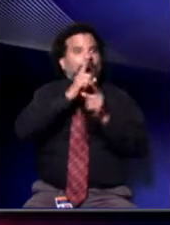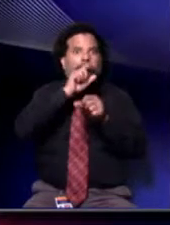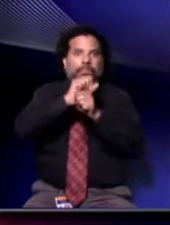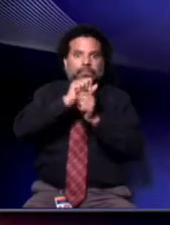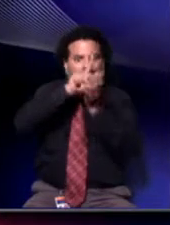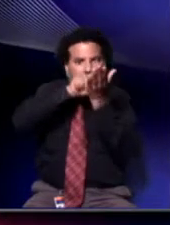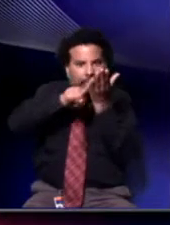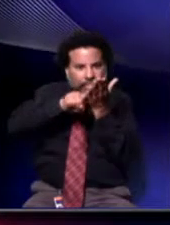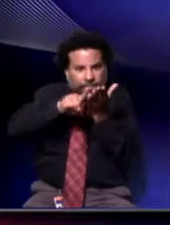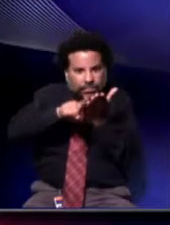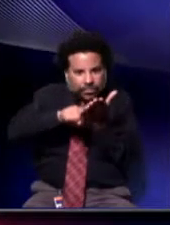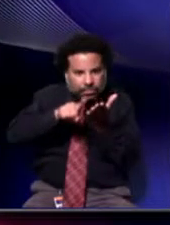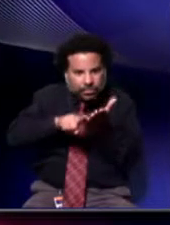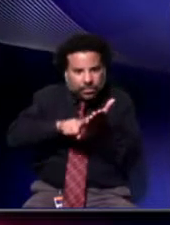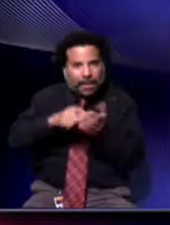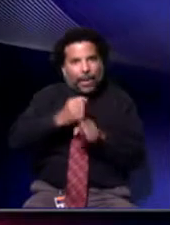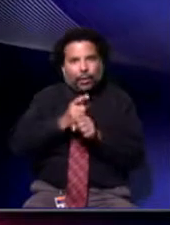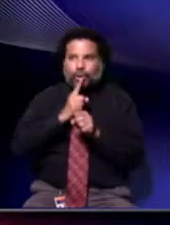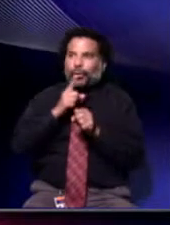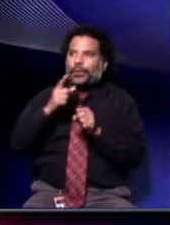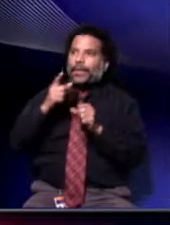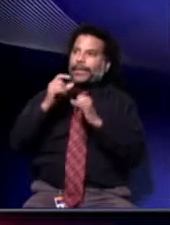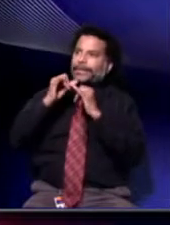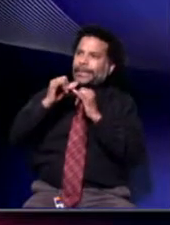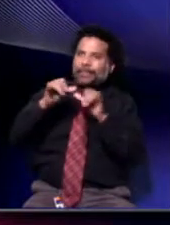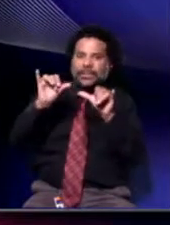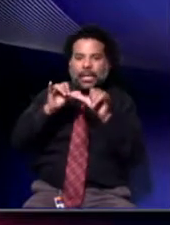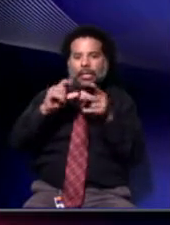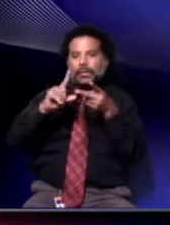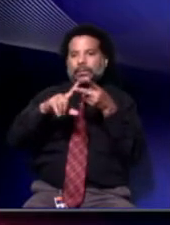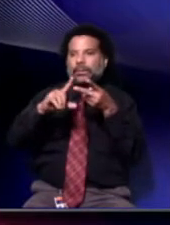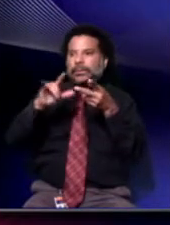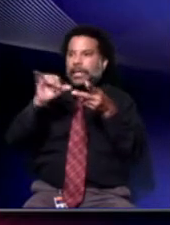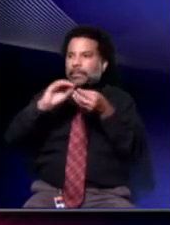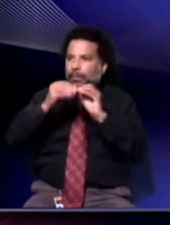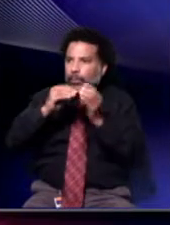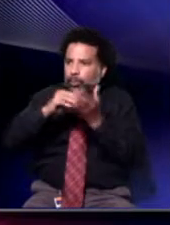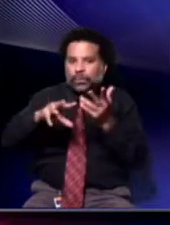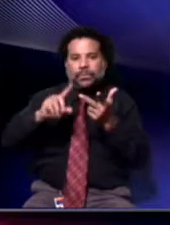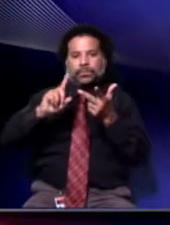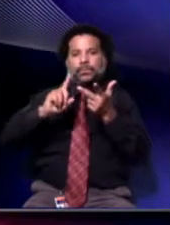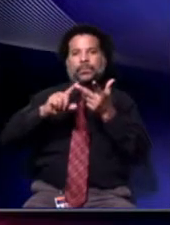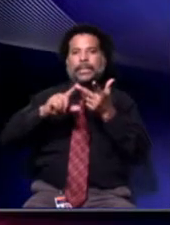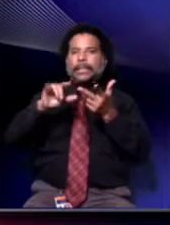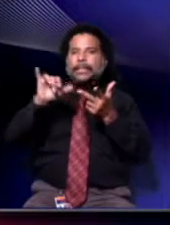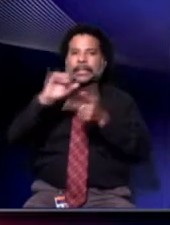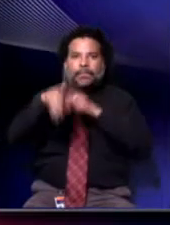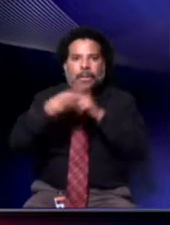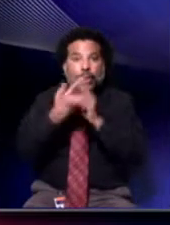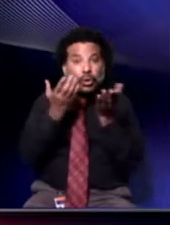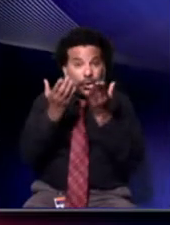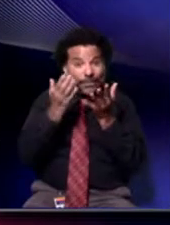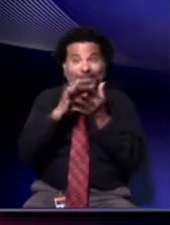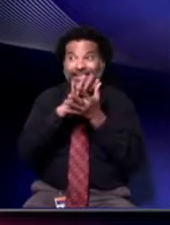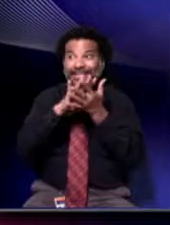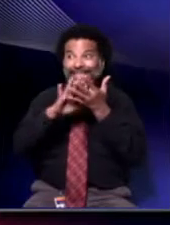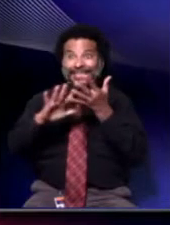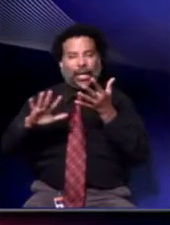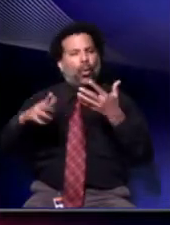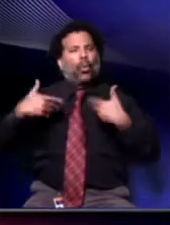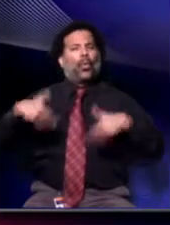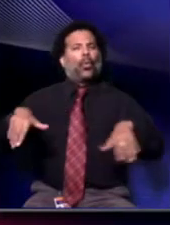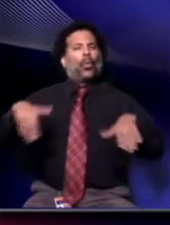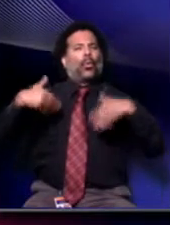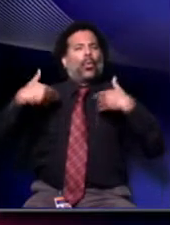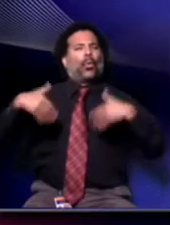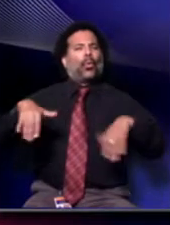really look at Sure. that. And so I'm not saying it's not worthwhile. I just would say once we understand our numbers, then we can maybe go and look and compare That's a